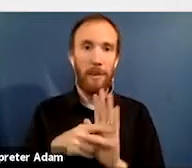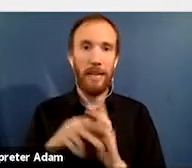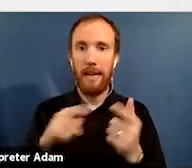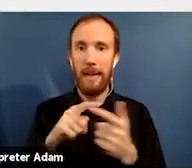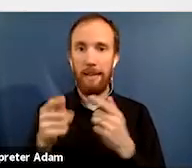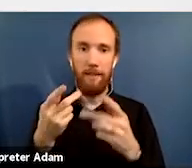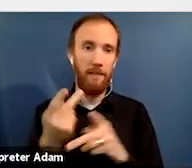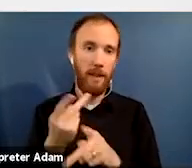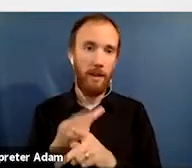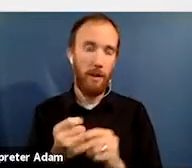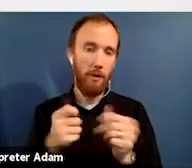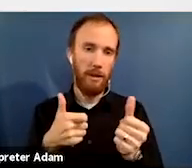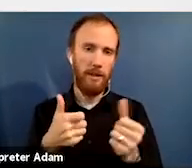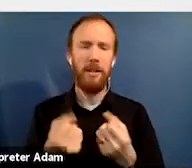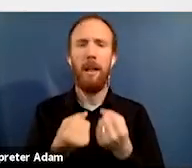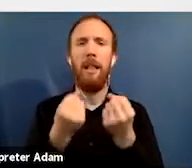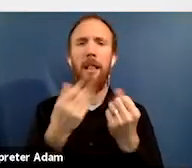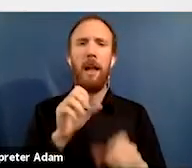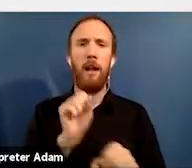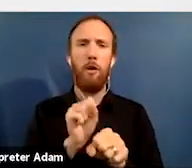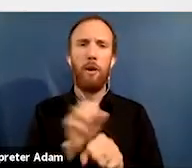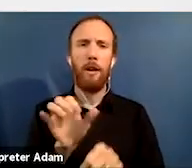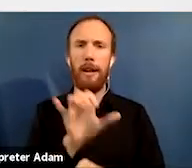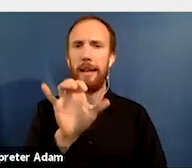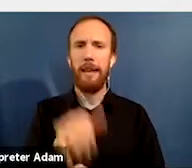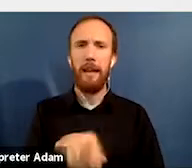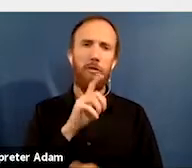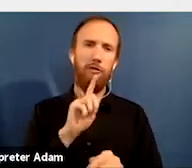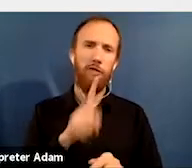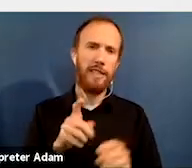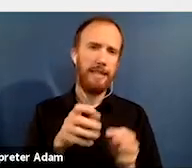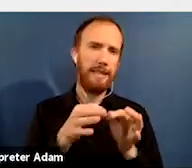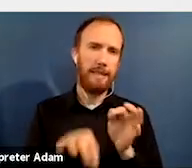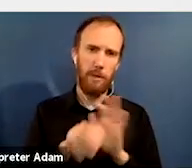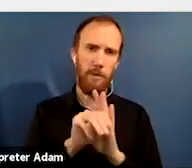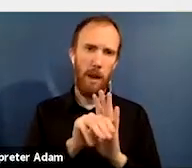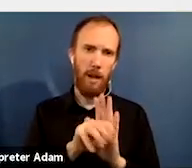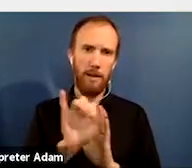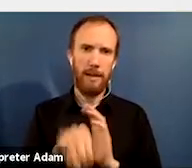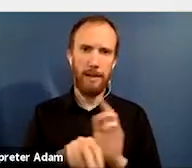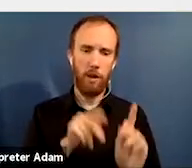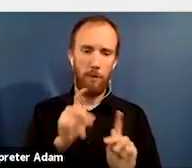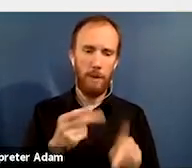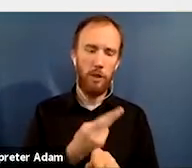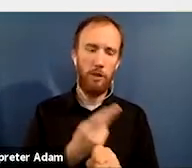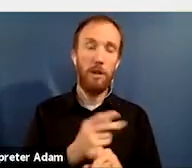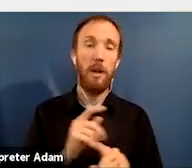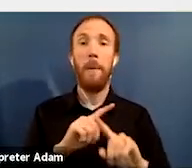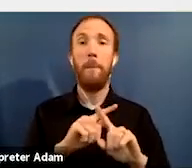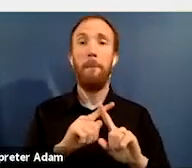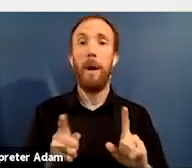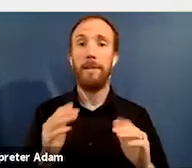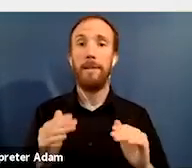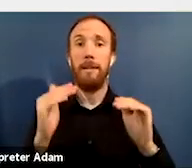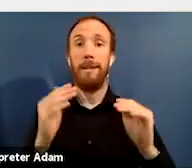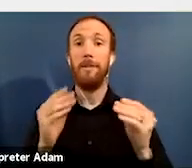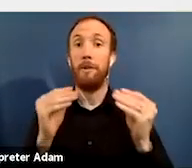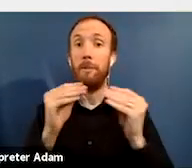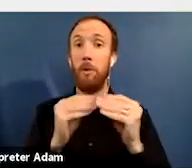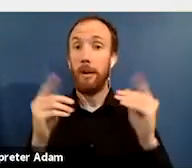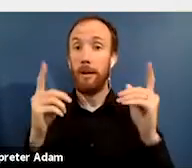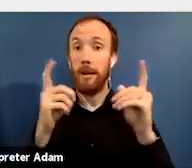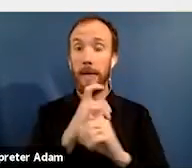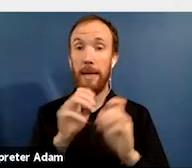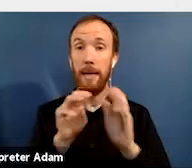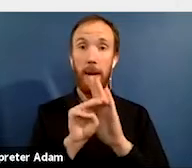industry, right? There are very simple models that people still use. But on the more complicated model side, you can have models where it's this